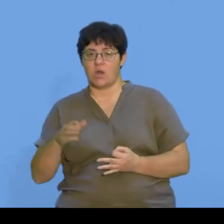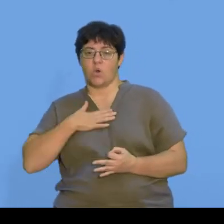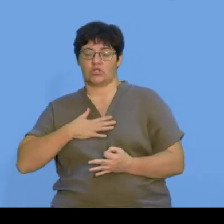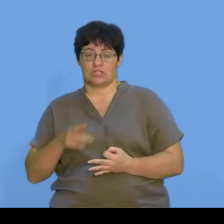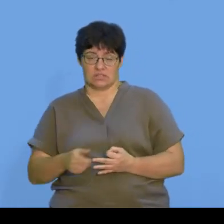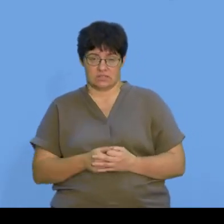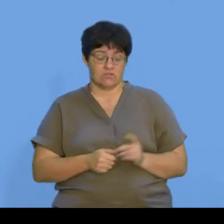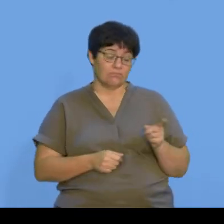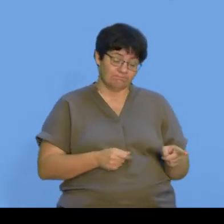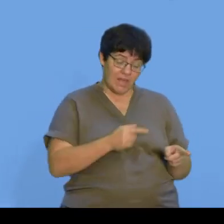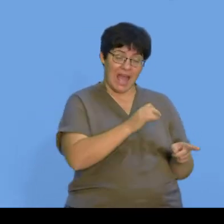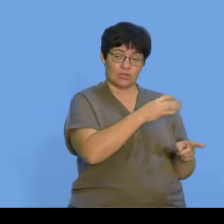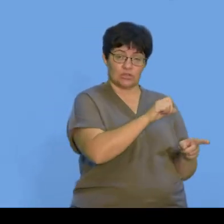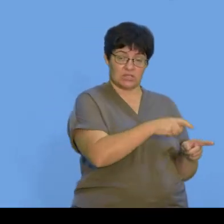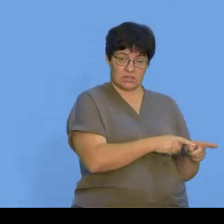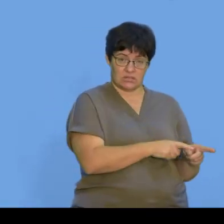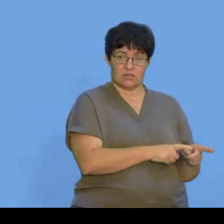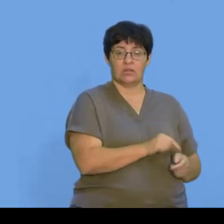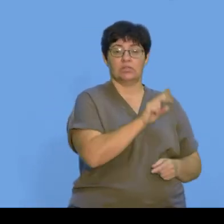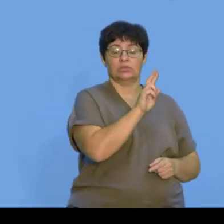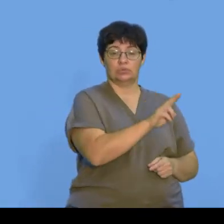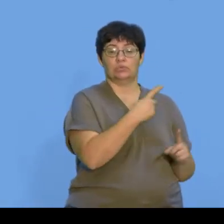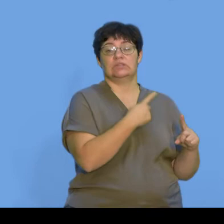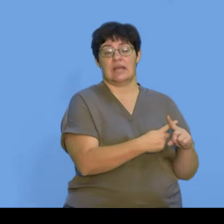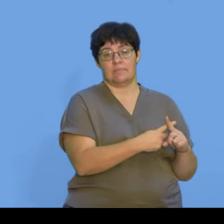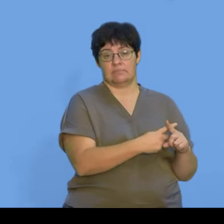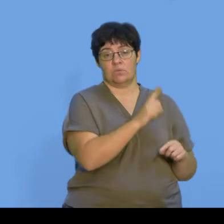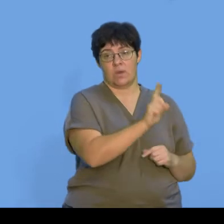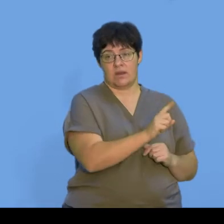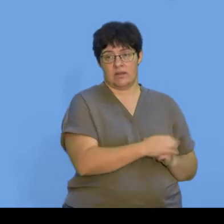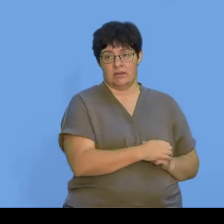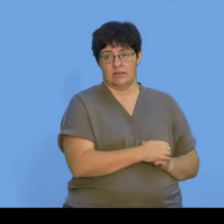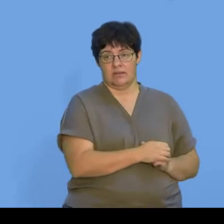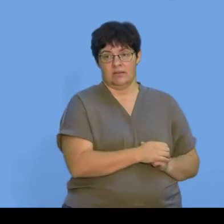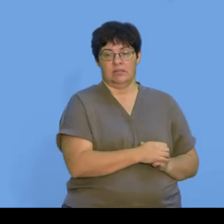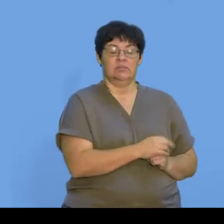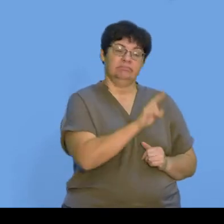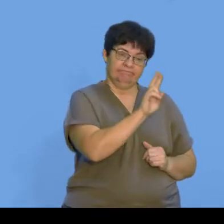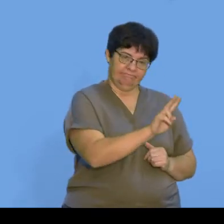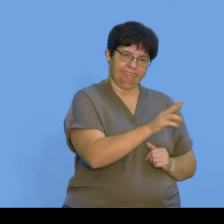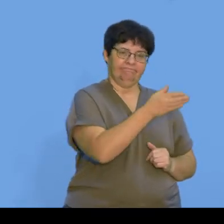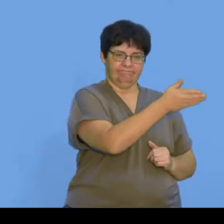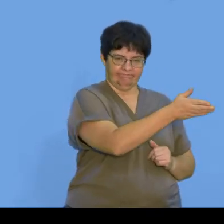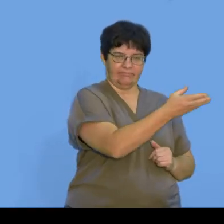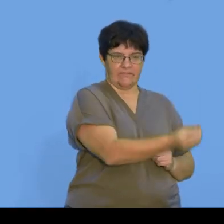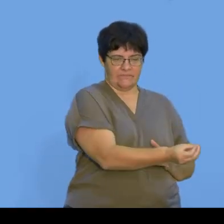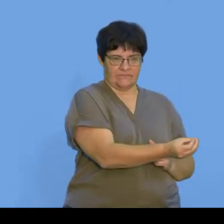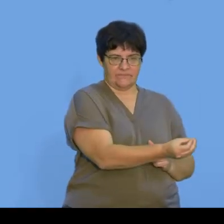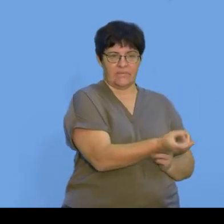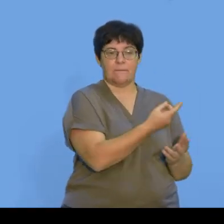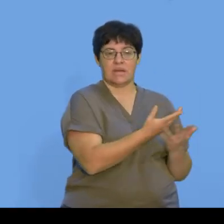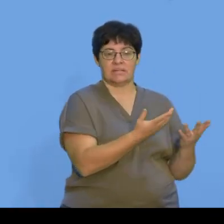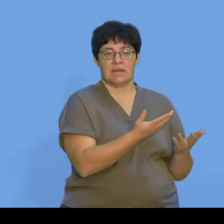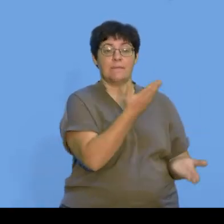oxygen. So for hydrogen, we'll say 2 multiplied by 1. 2 in terms of there's 2 of them, but